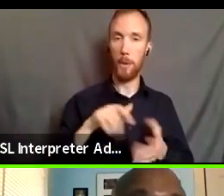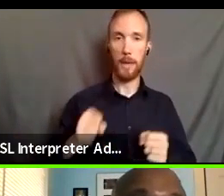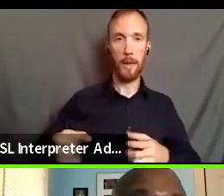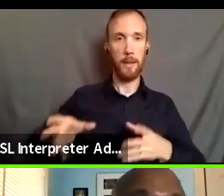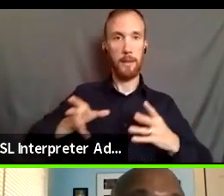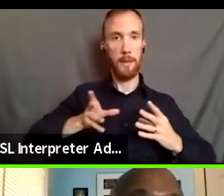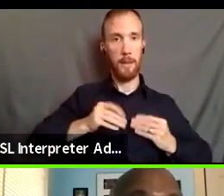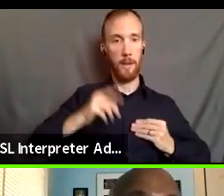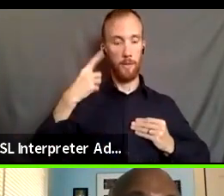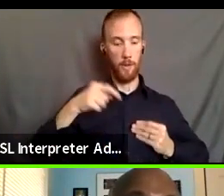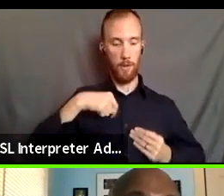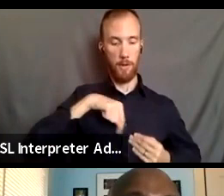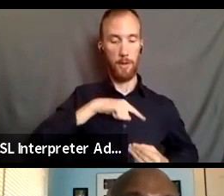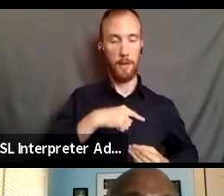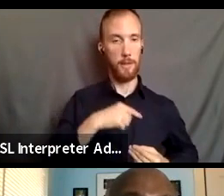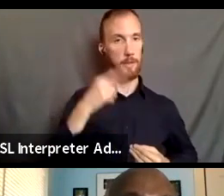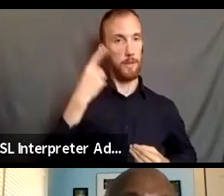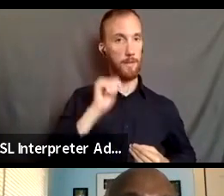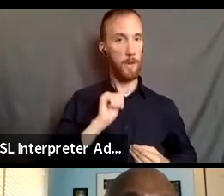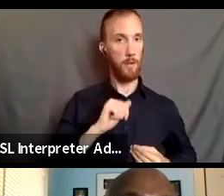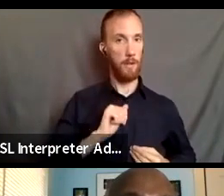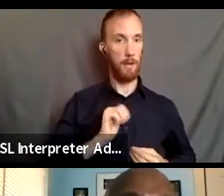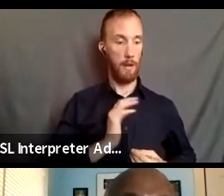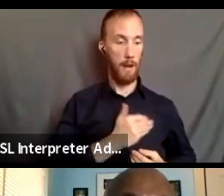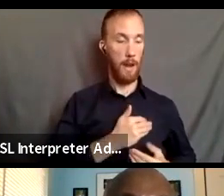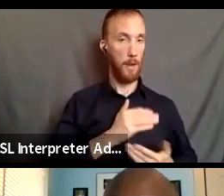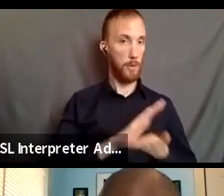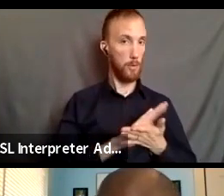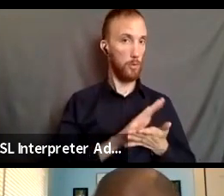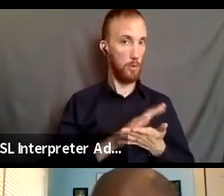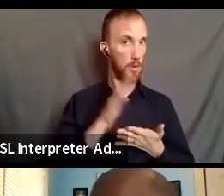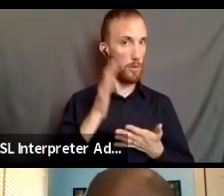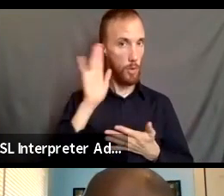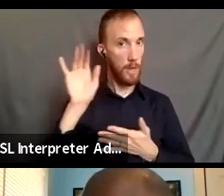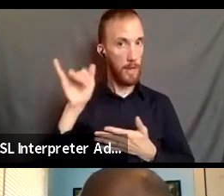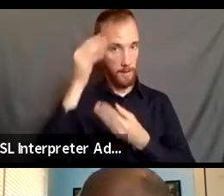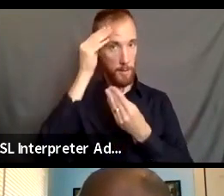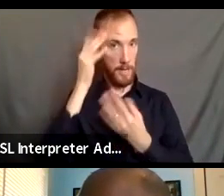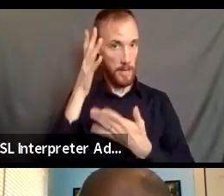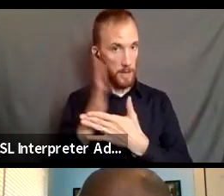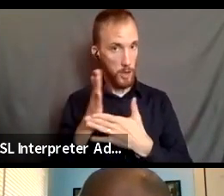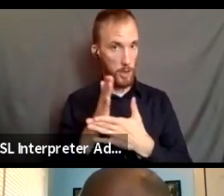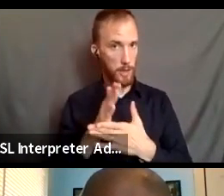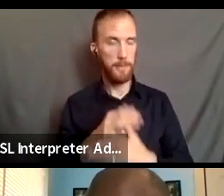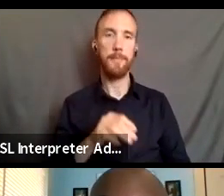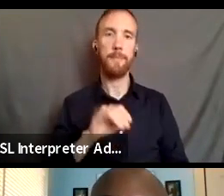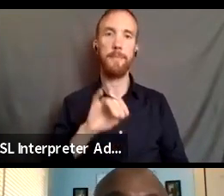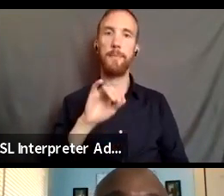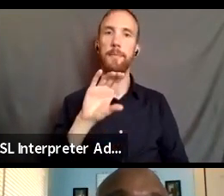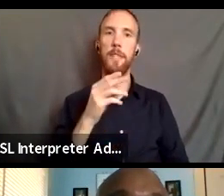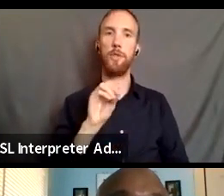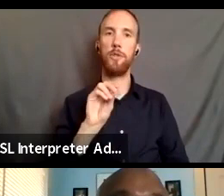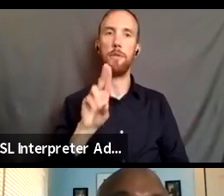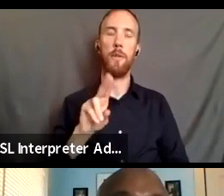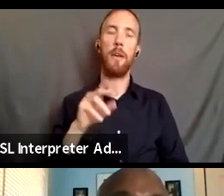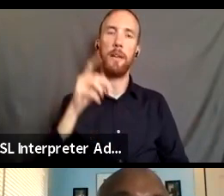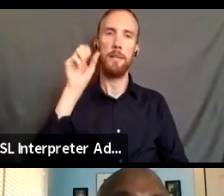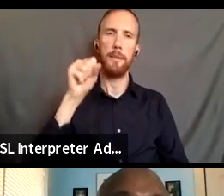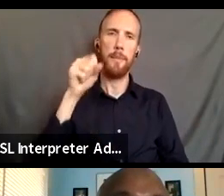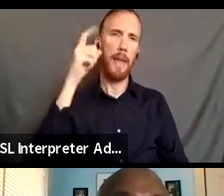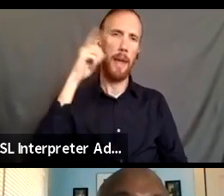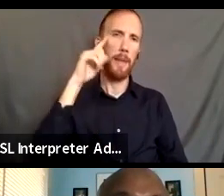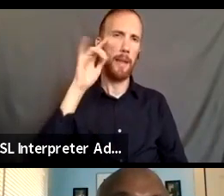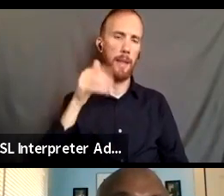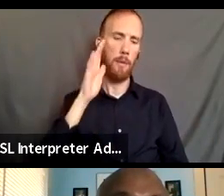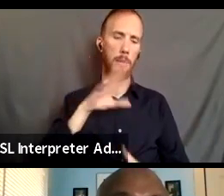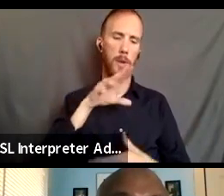they choose to remove sro yeah i mean i i'm expecting that that will definitely be part of the long run conversation um it's something that i'd like